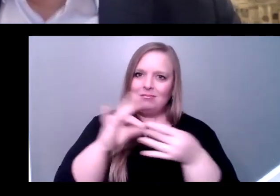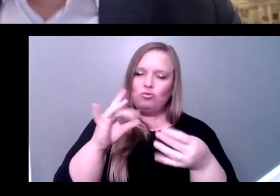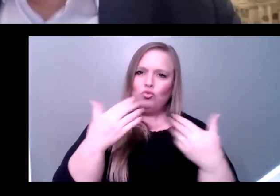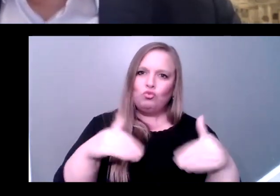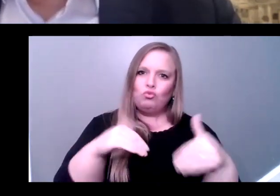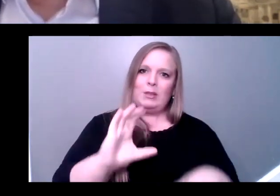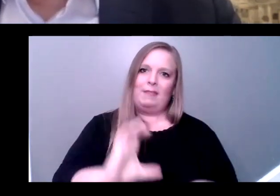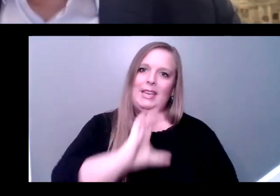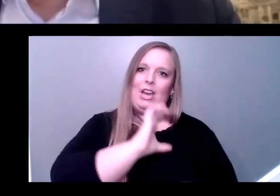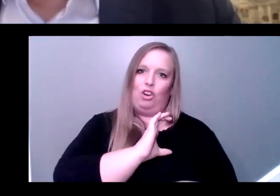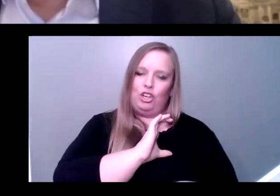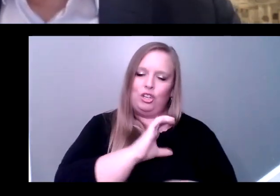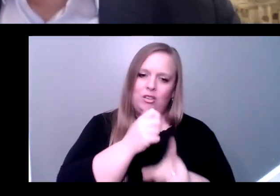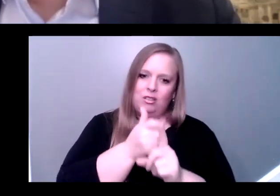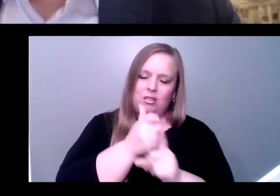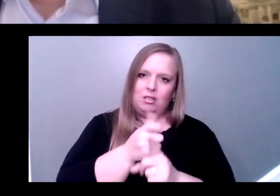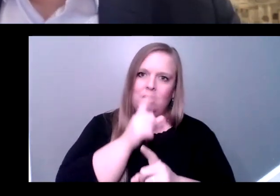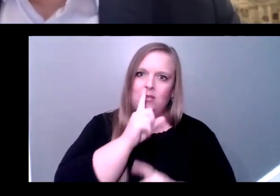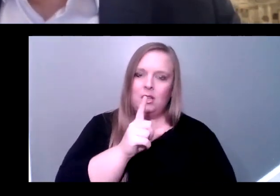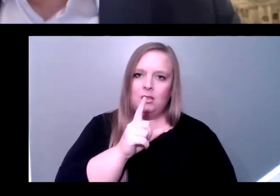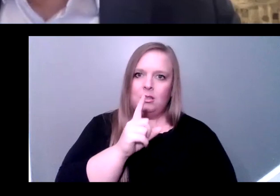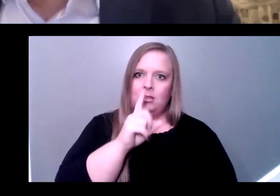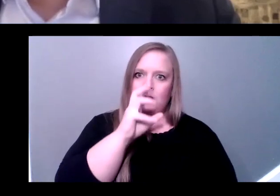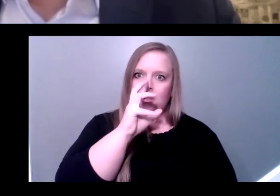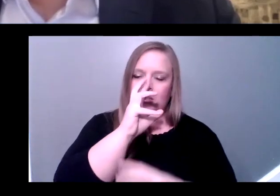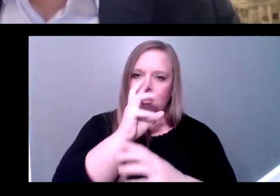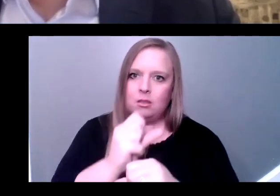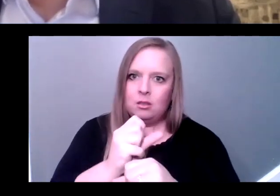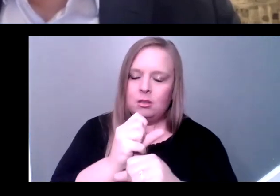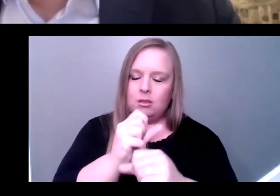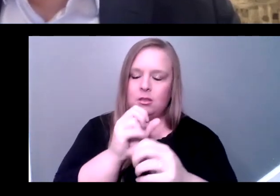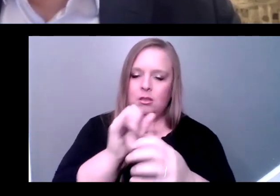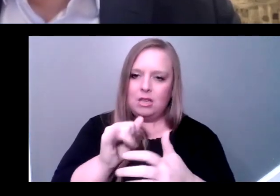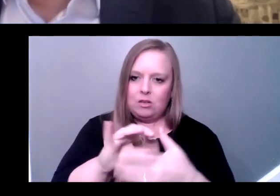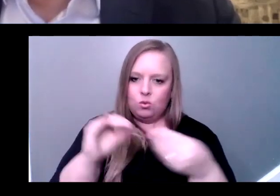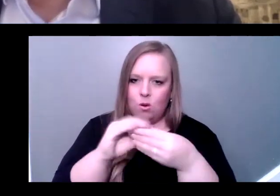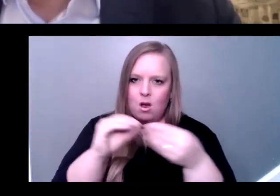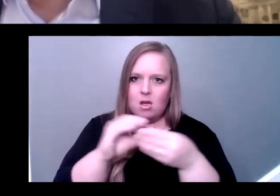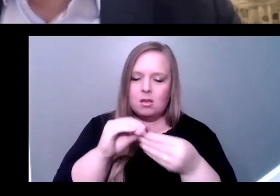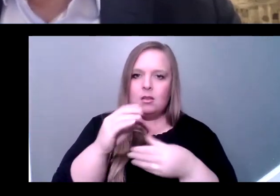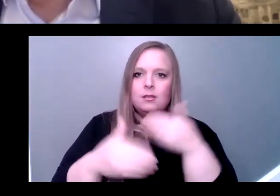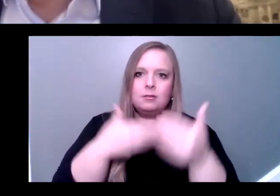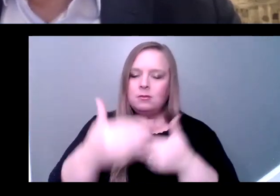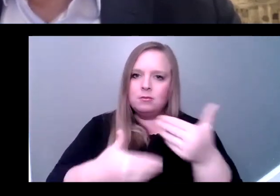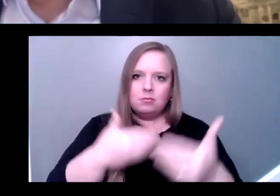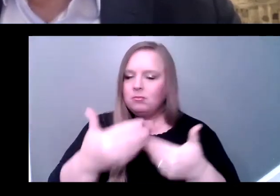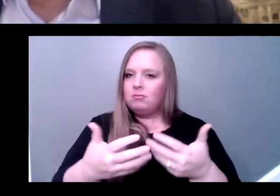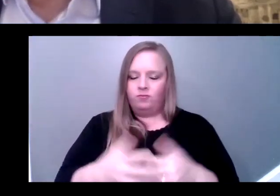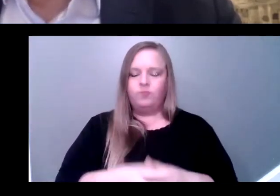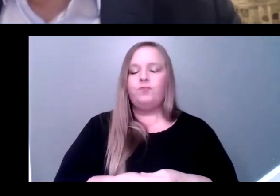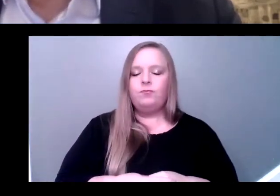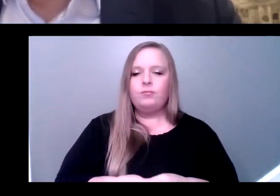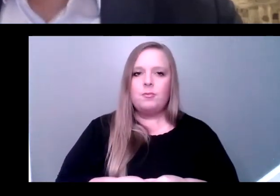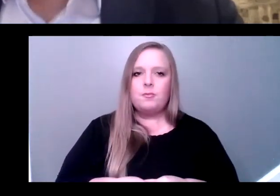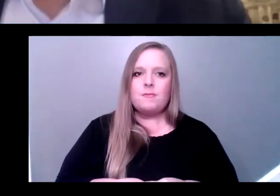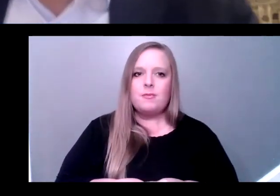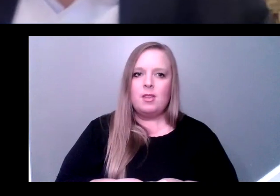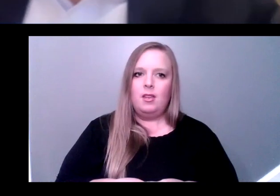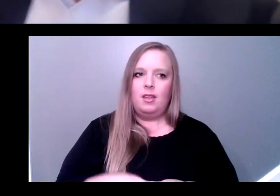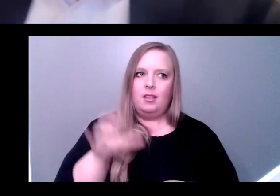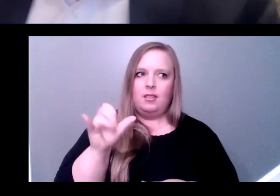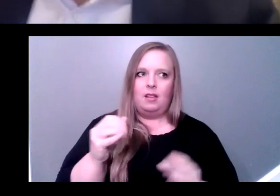Srpska, in one state, but there's no shared vision of the present or future. And there's quite a bit of tension today, and I'll get into that in